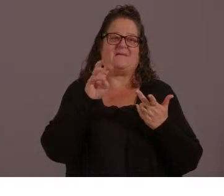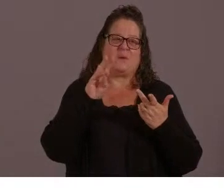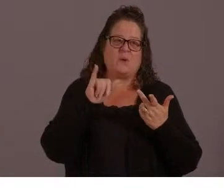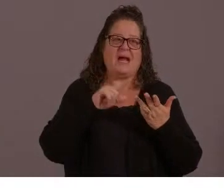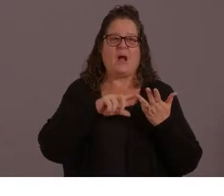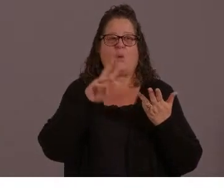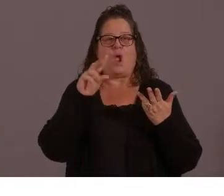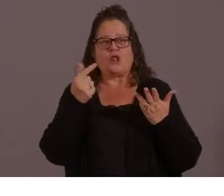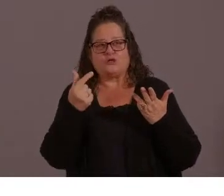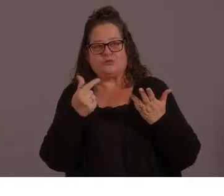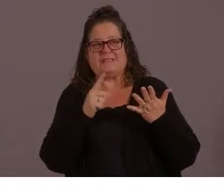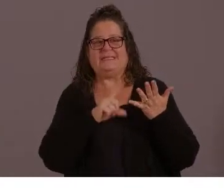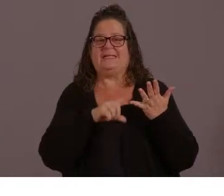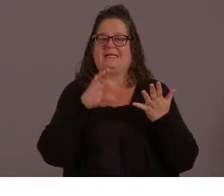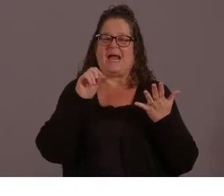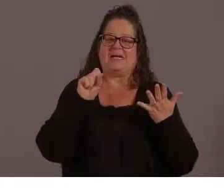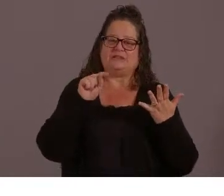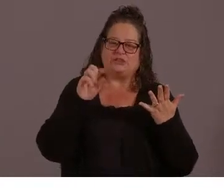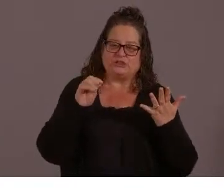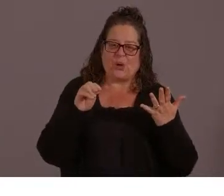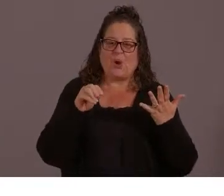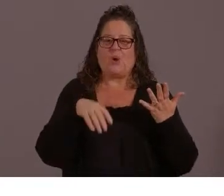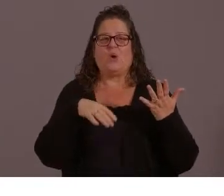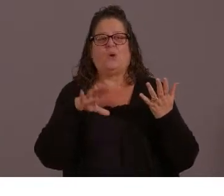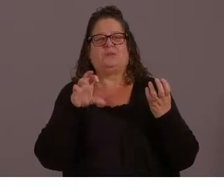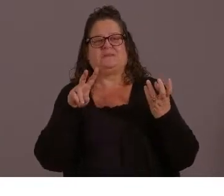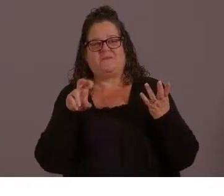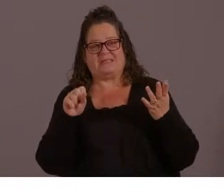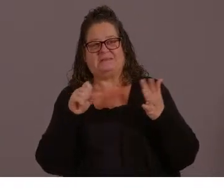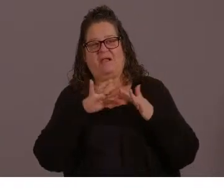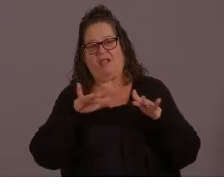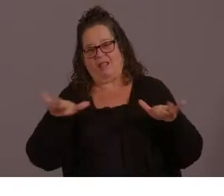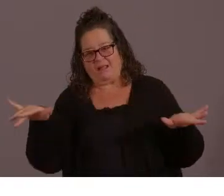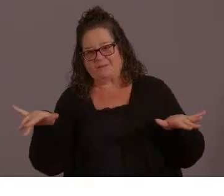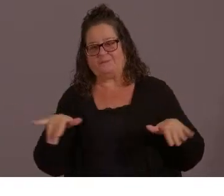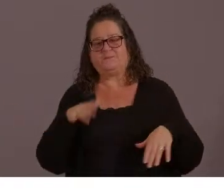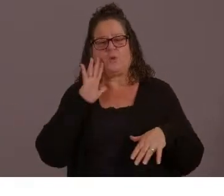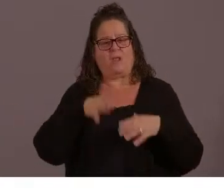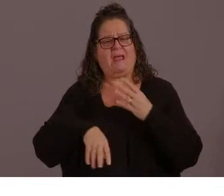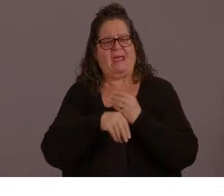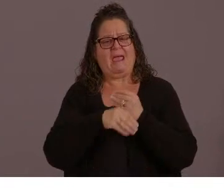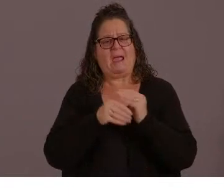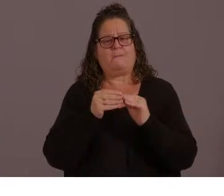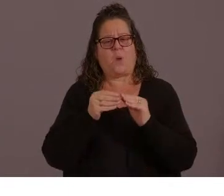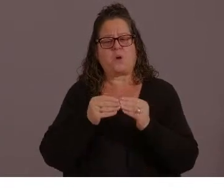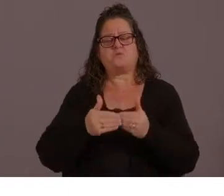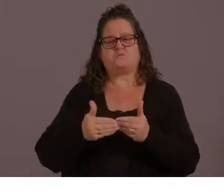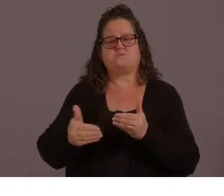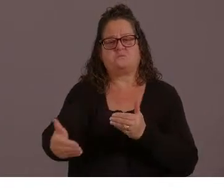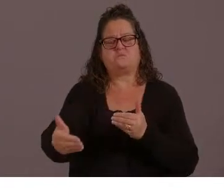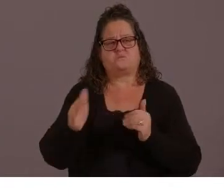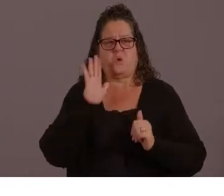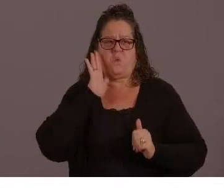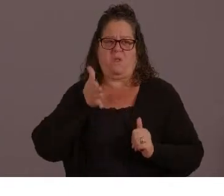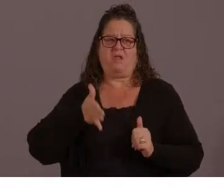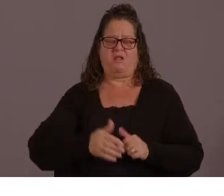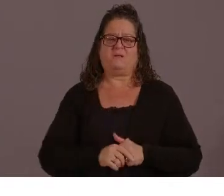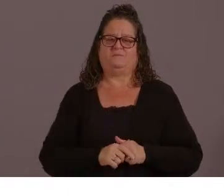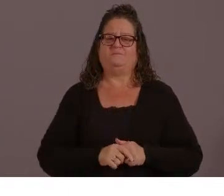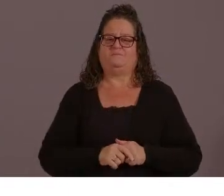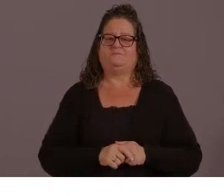are very excited to have additional pharmacies come on board and provide vaccine to Arizonans.